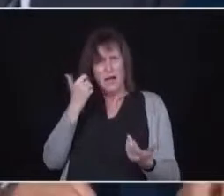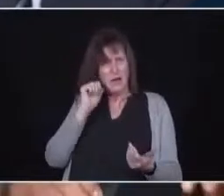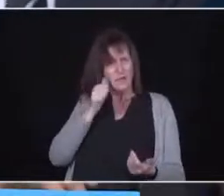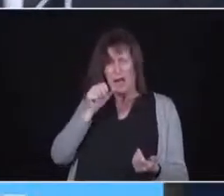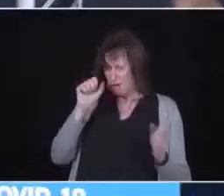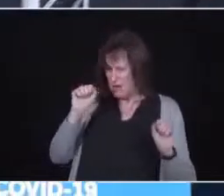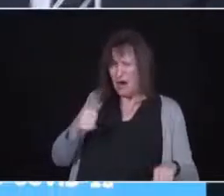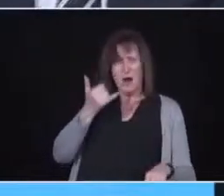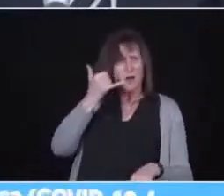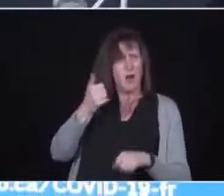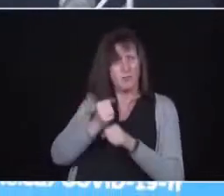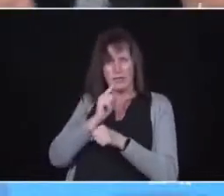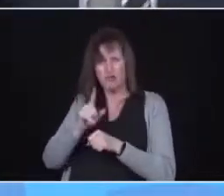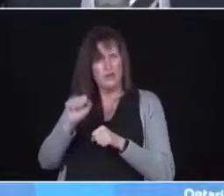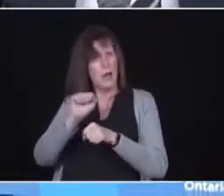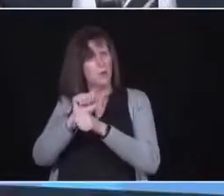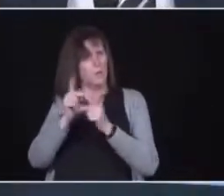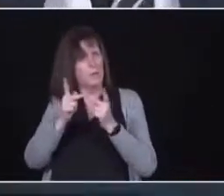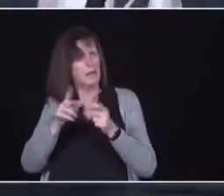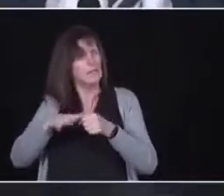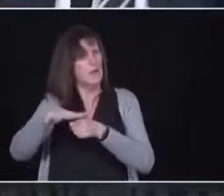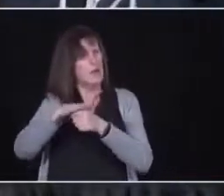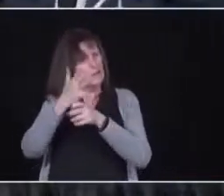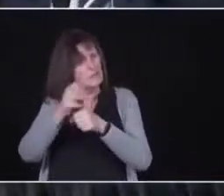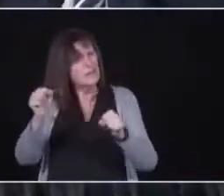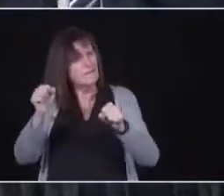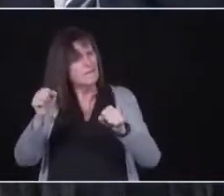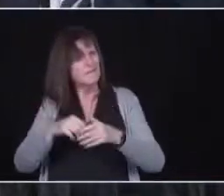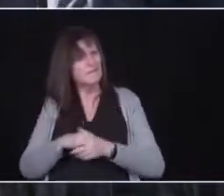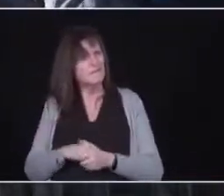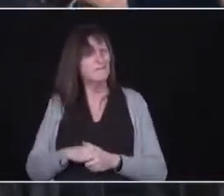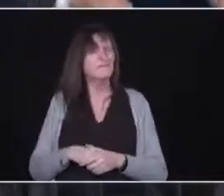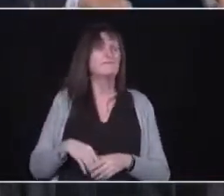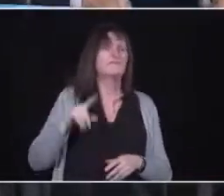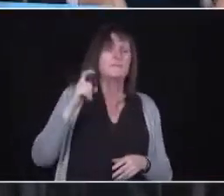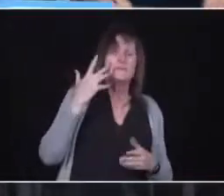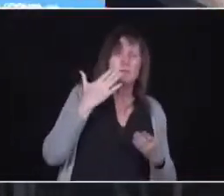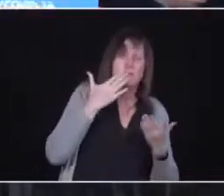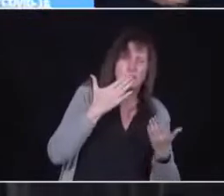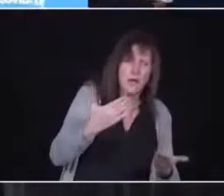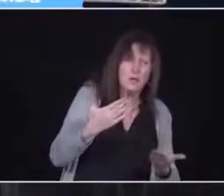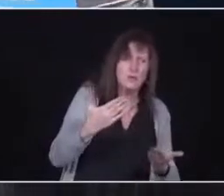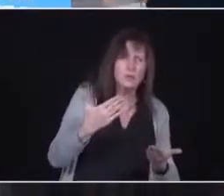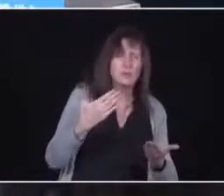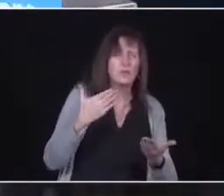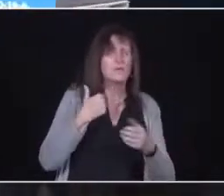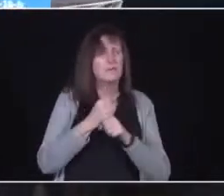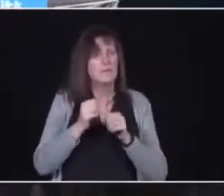Thank you, everyone. Have a safe weekend. God bless. We'll get through this, I promise you.